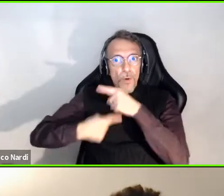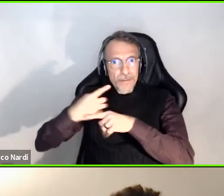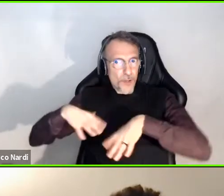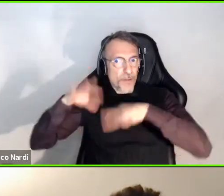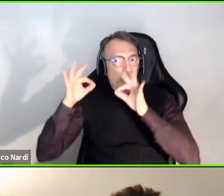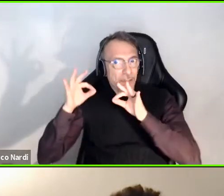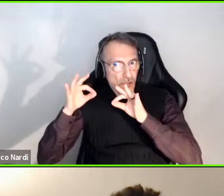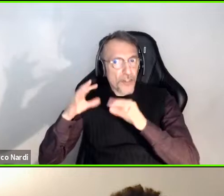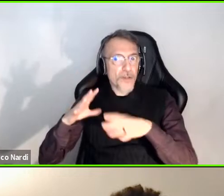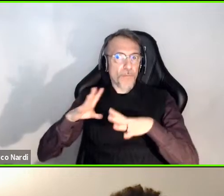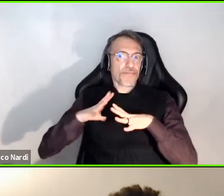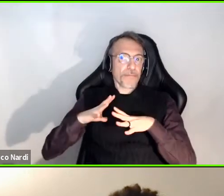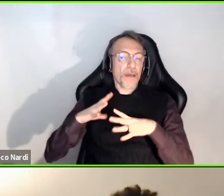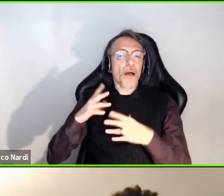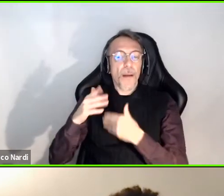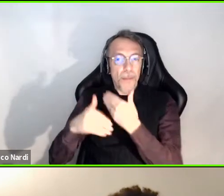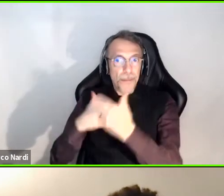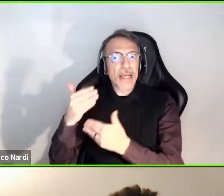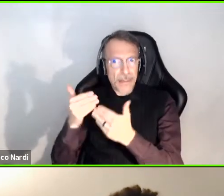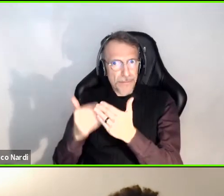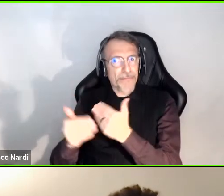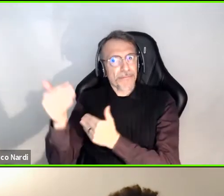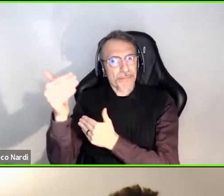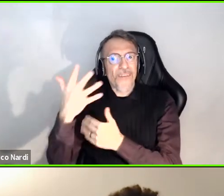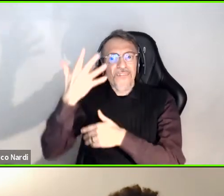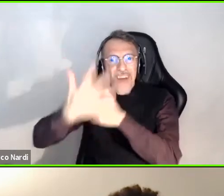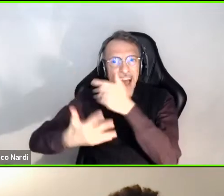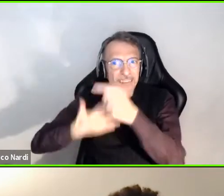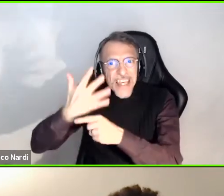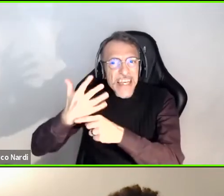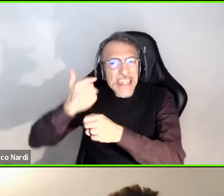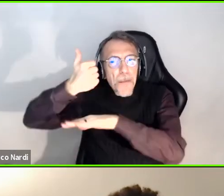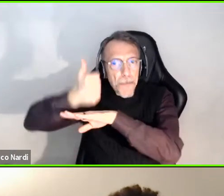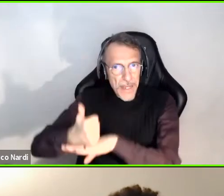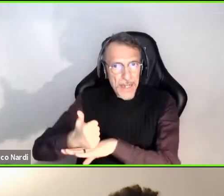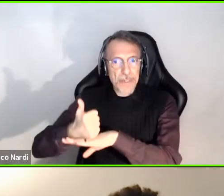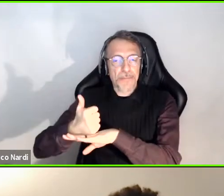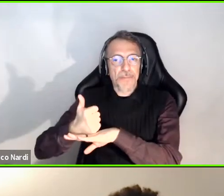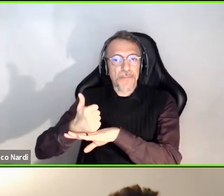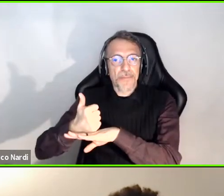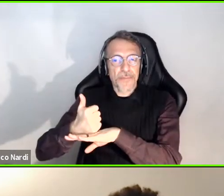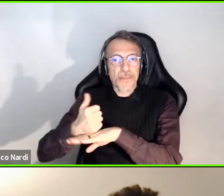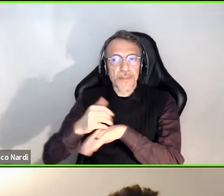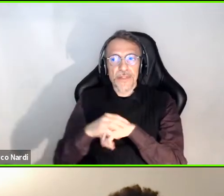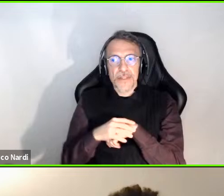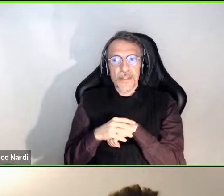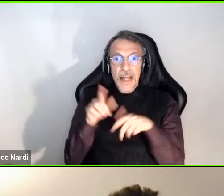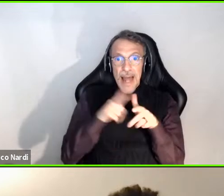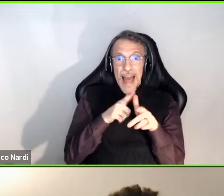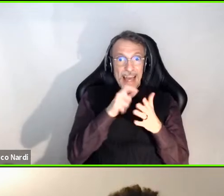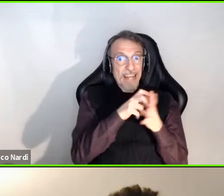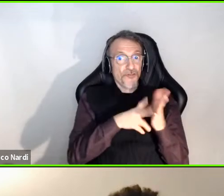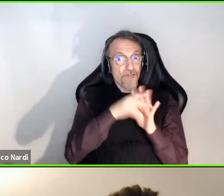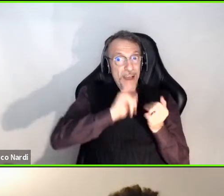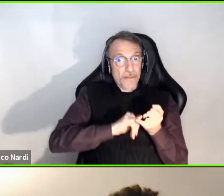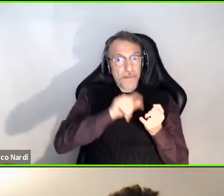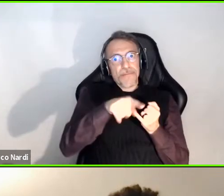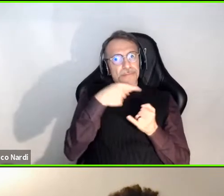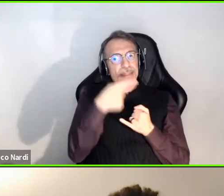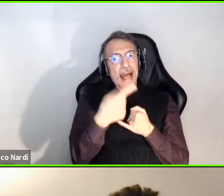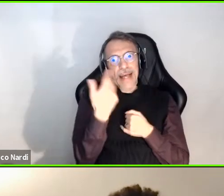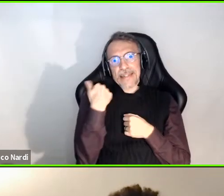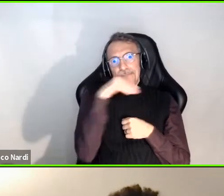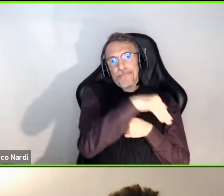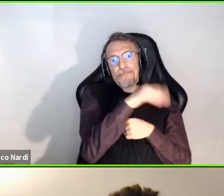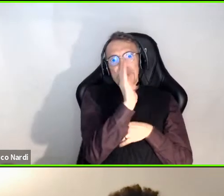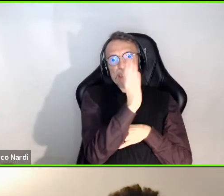suspension of debt service beyond minimum of 5 years, as presented by Andres. And for